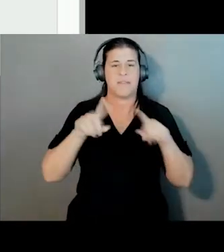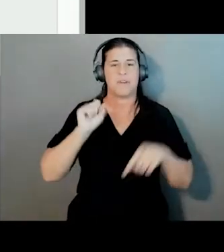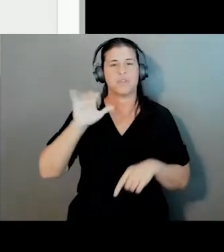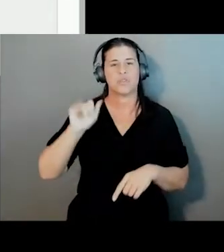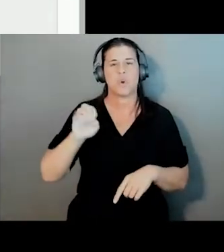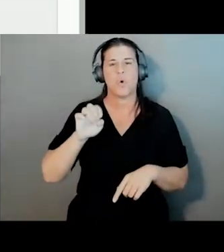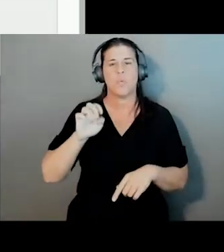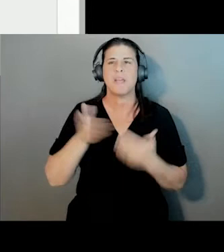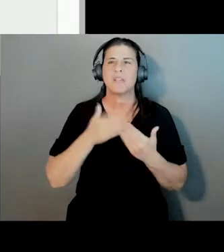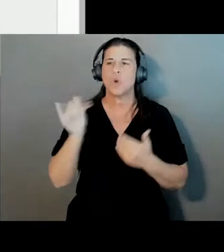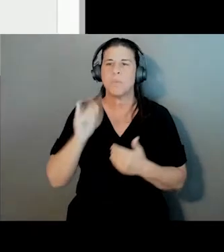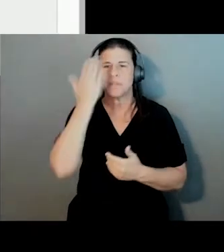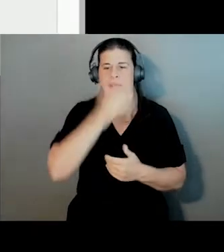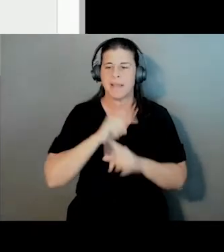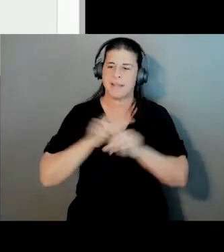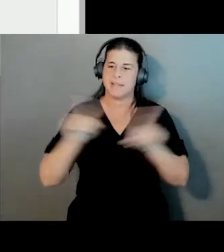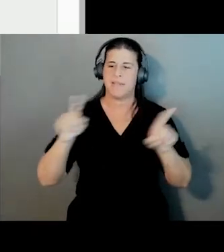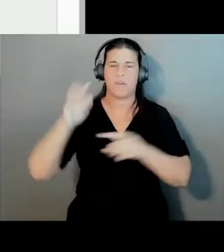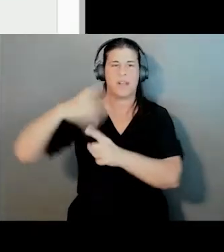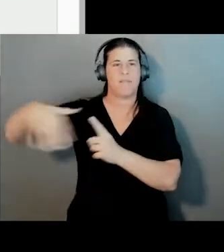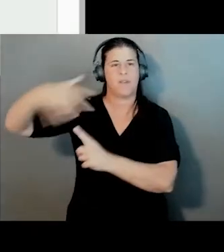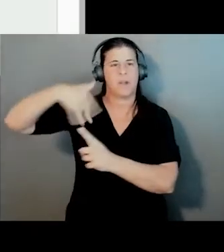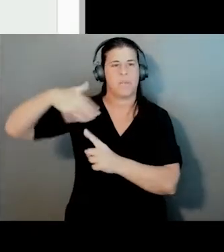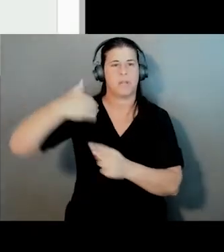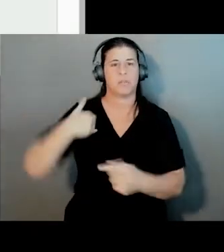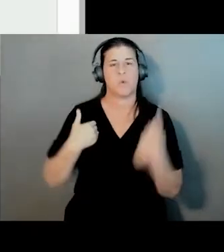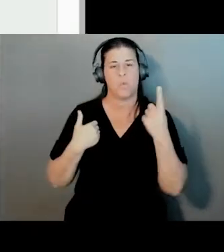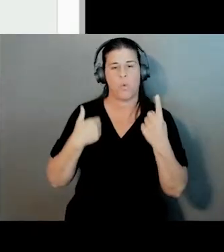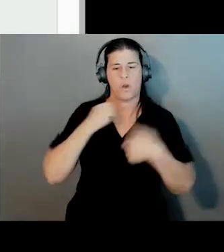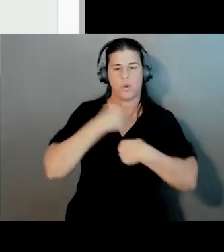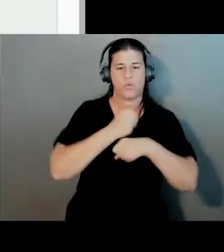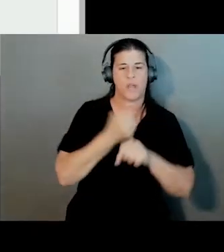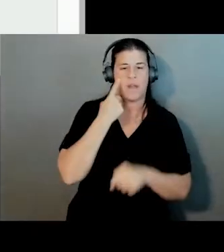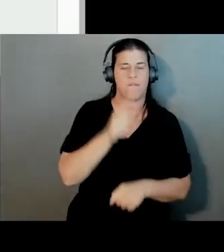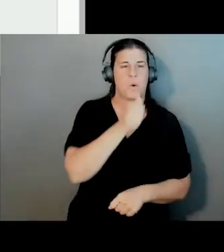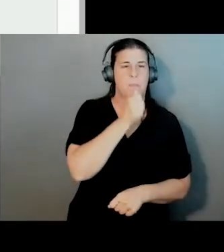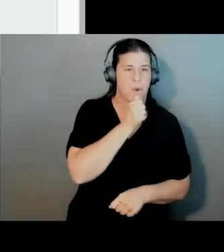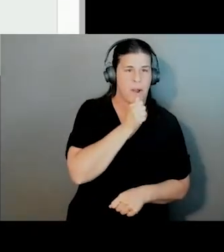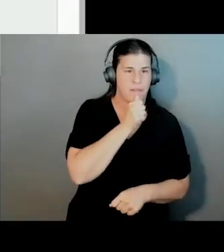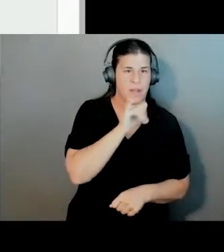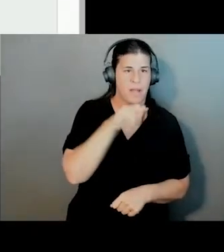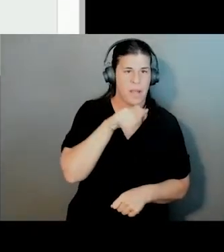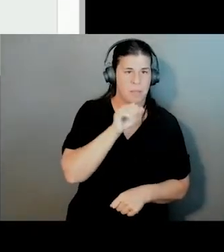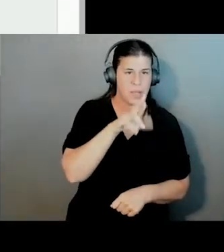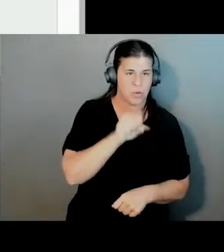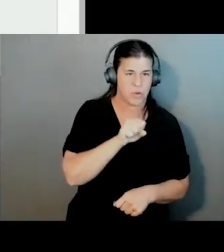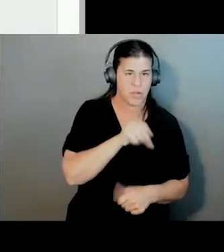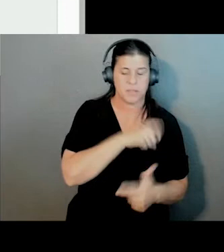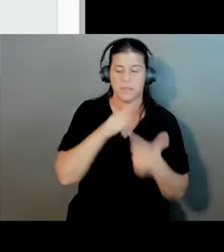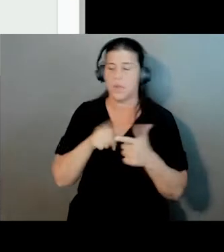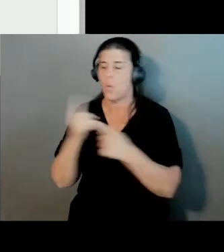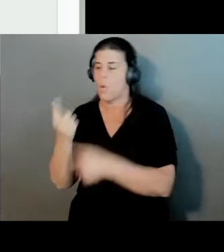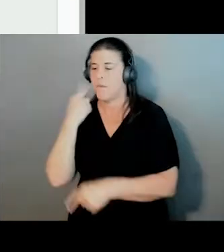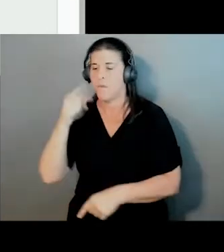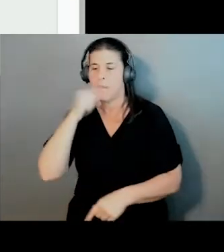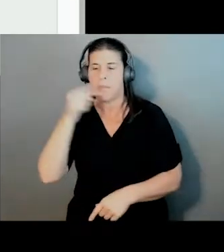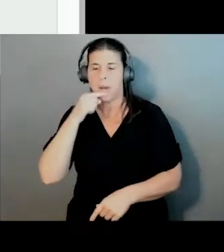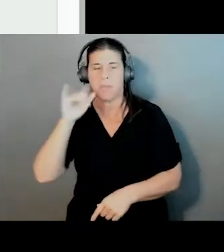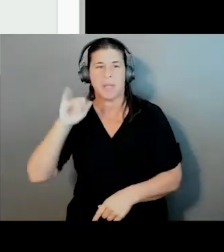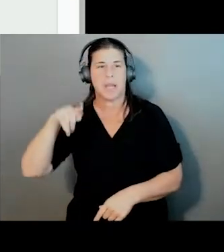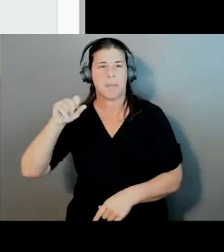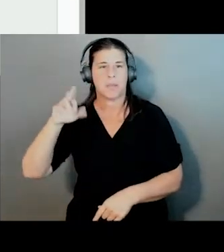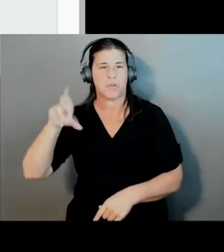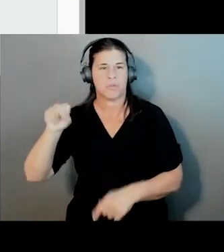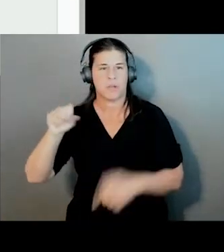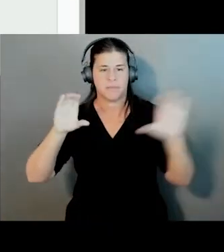different environment. So we have one being created for our private IP address space and one for our public IP address space. And